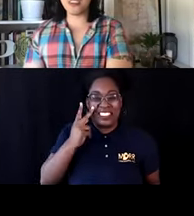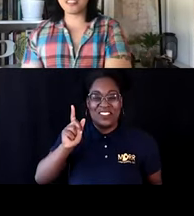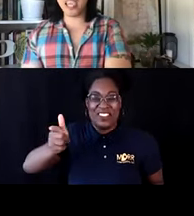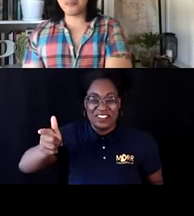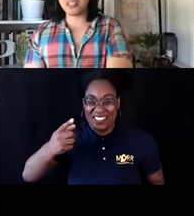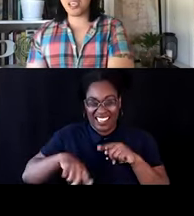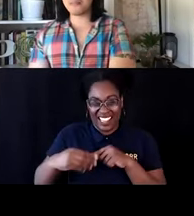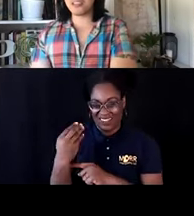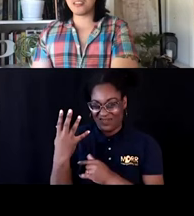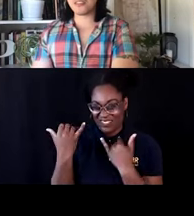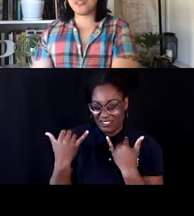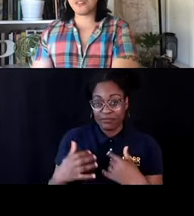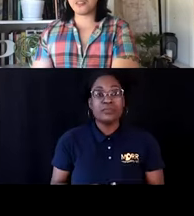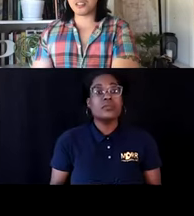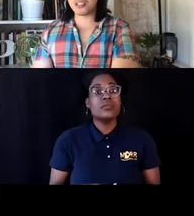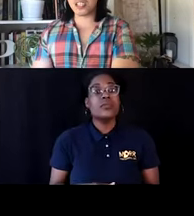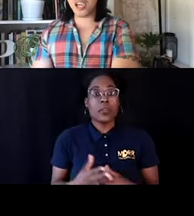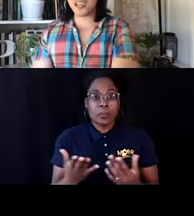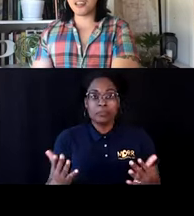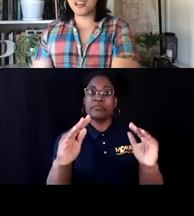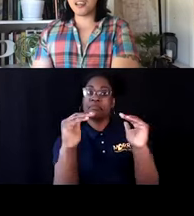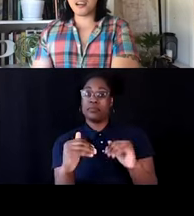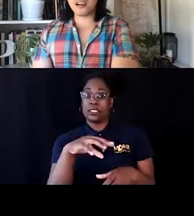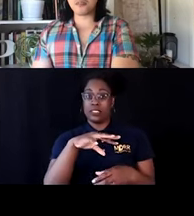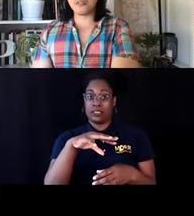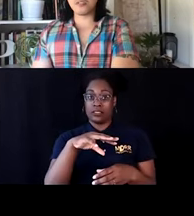and of course, Emmy. Emmy, if you just want to say hi